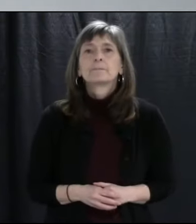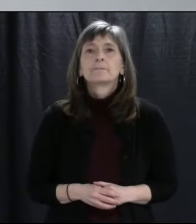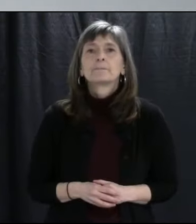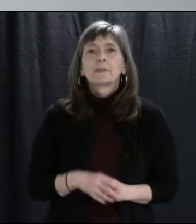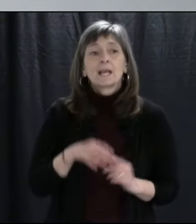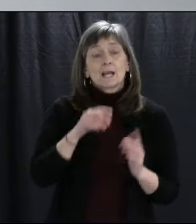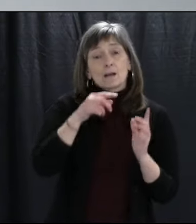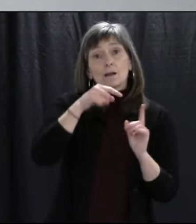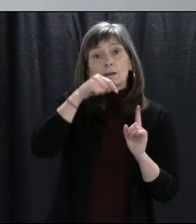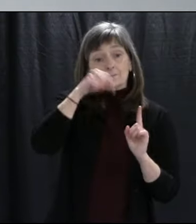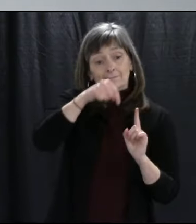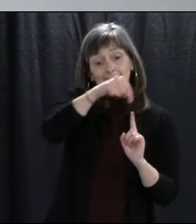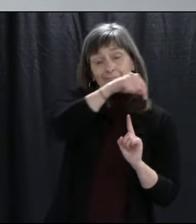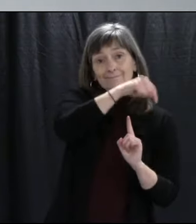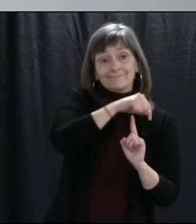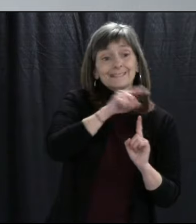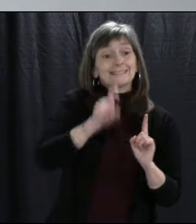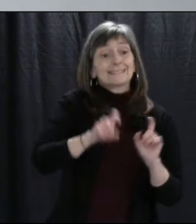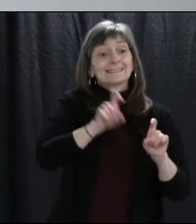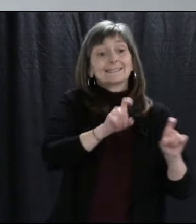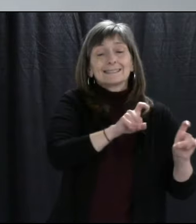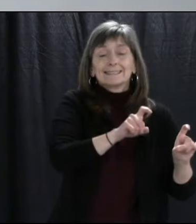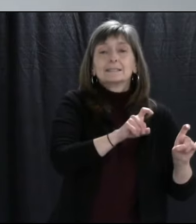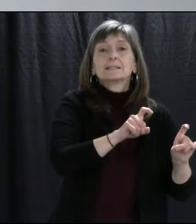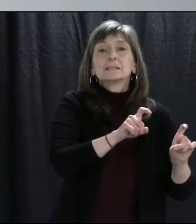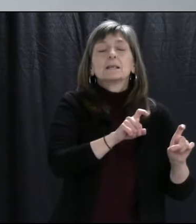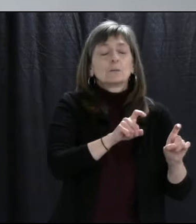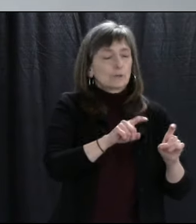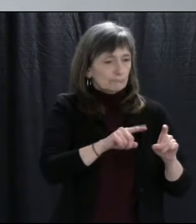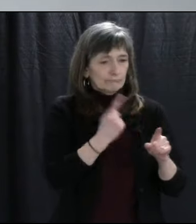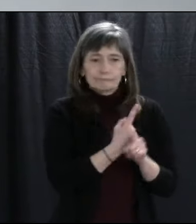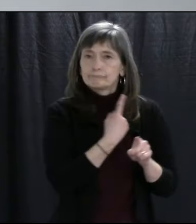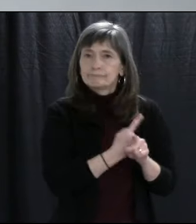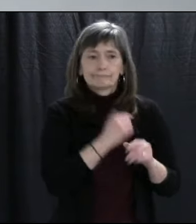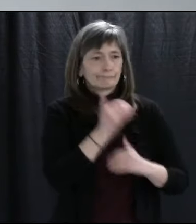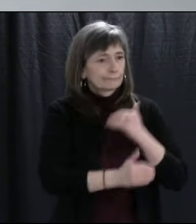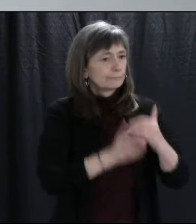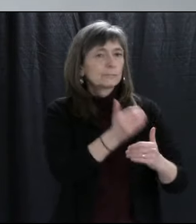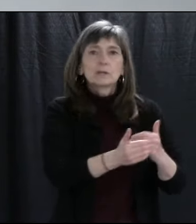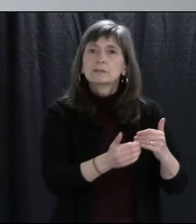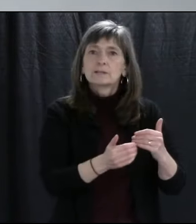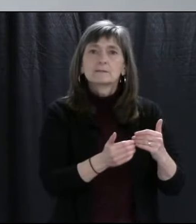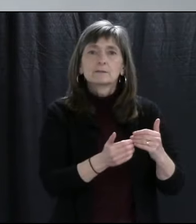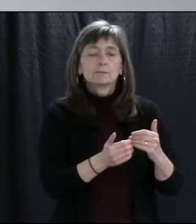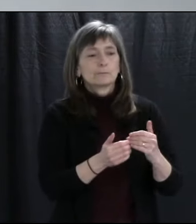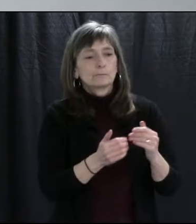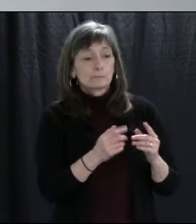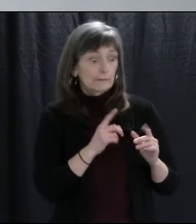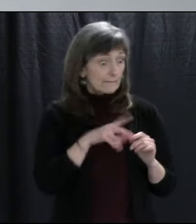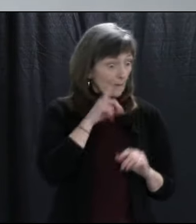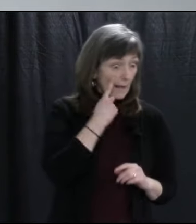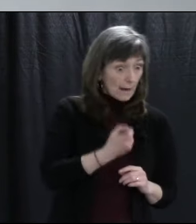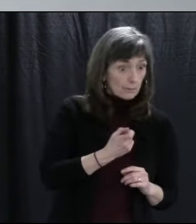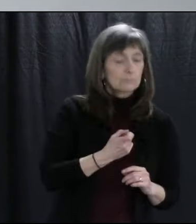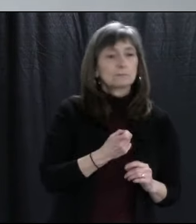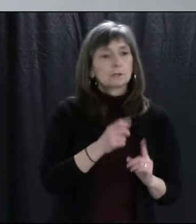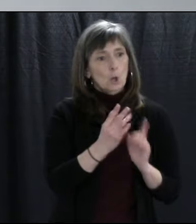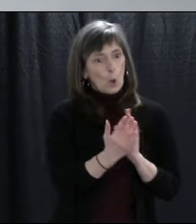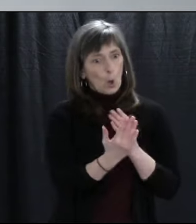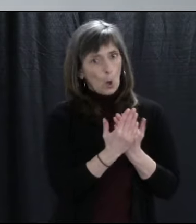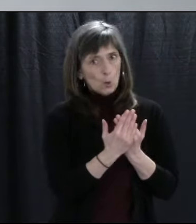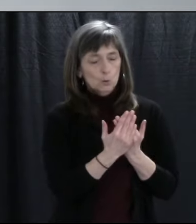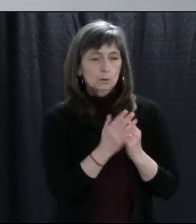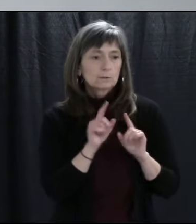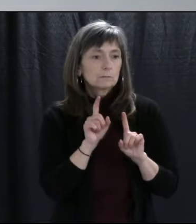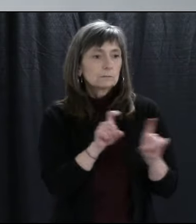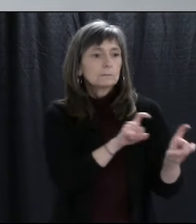tracing began after receiving the patient's diagnosis as per routine public health protocol, and those who had close contact are being